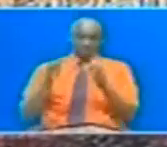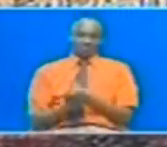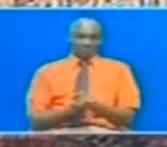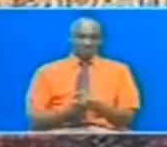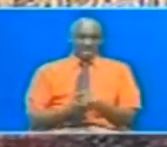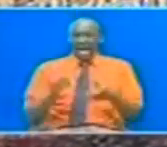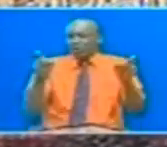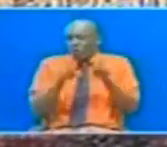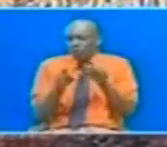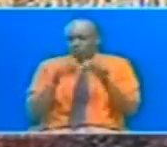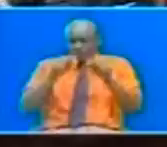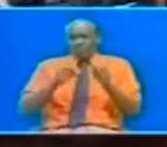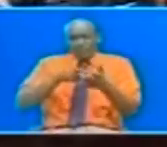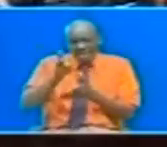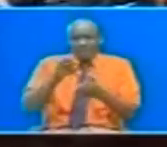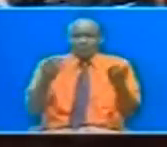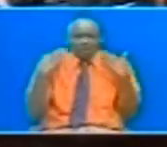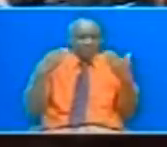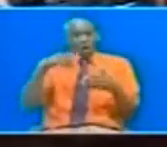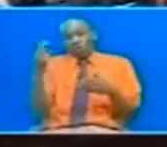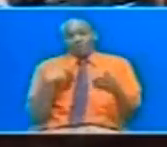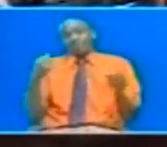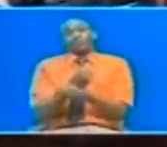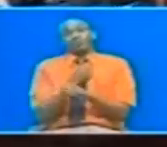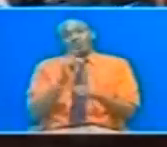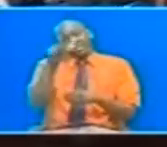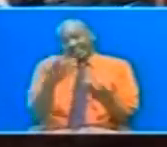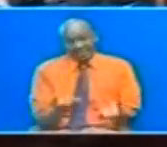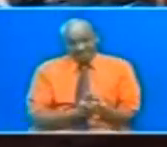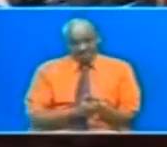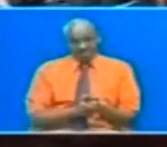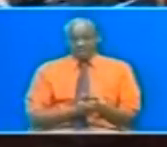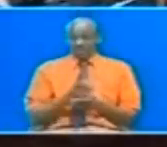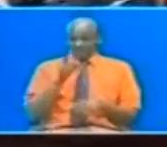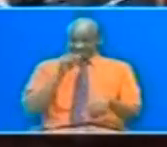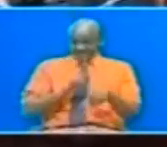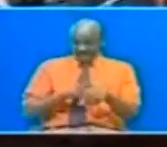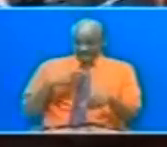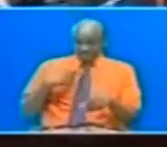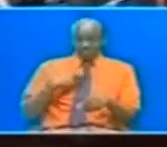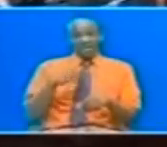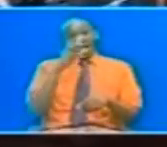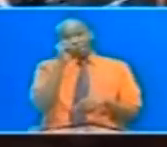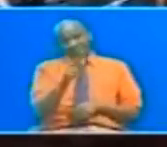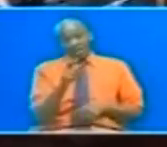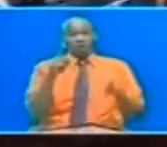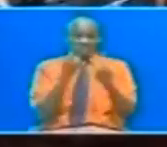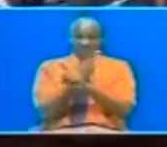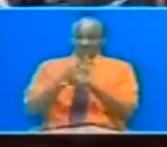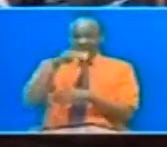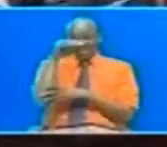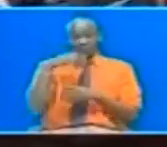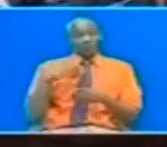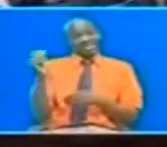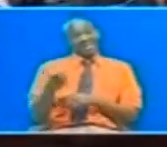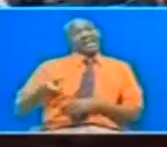it sustainable? There are those who say that the teachers have gotten a raw deal. When state officers demand for a salary or allowance increment,